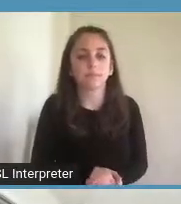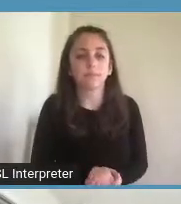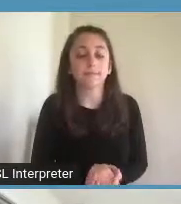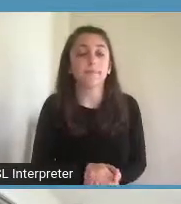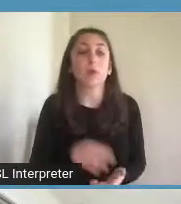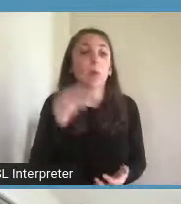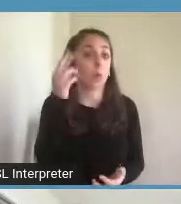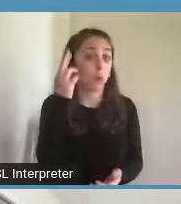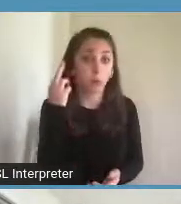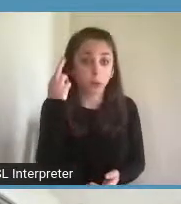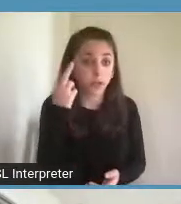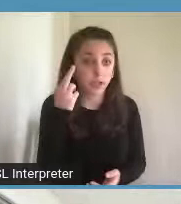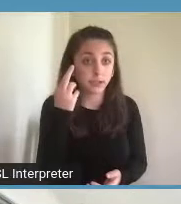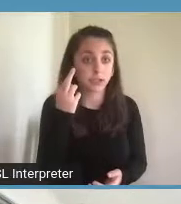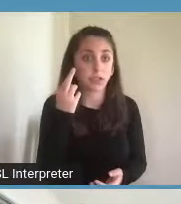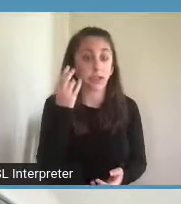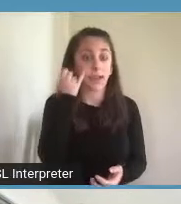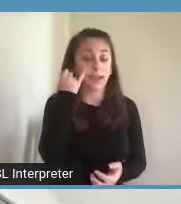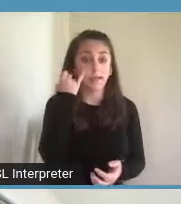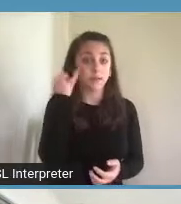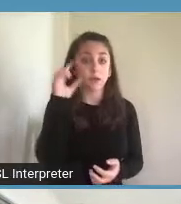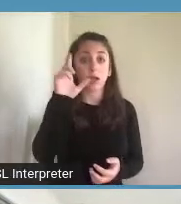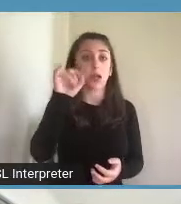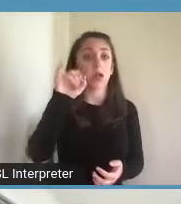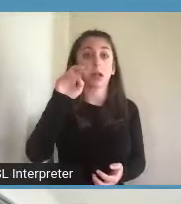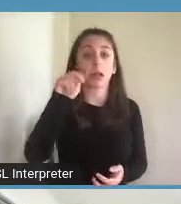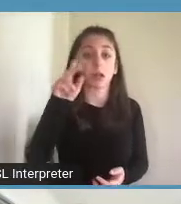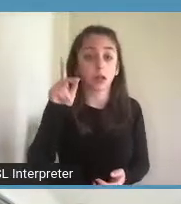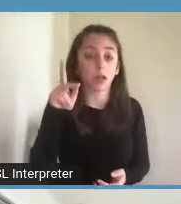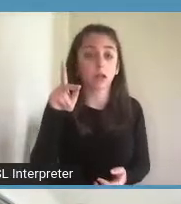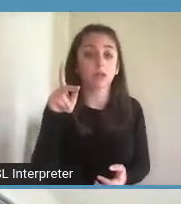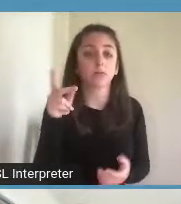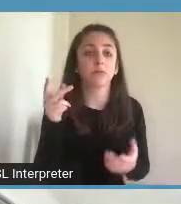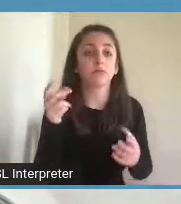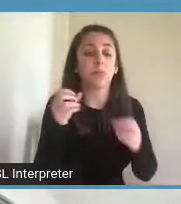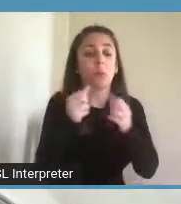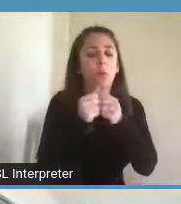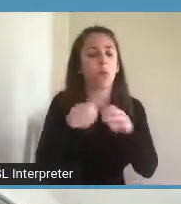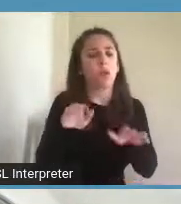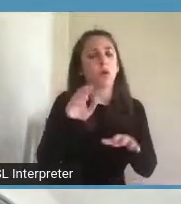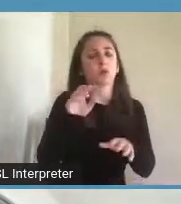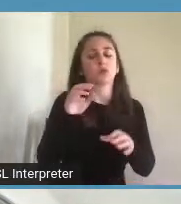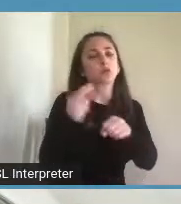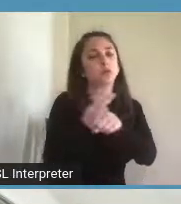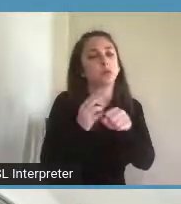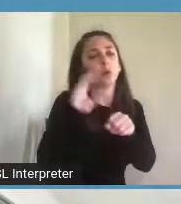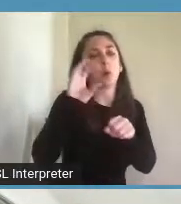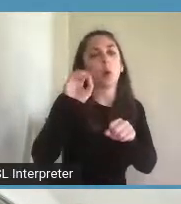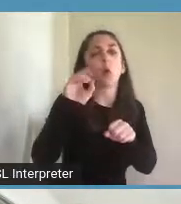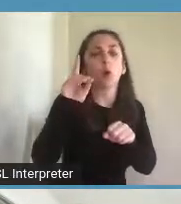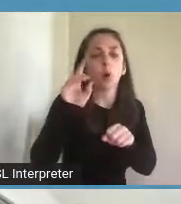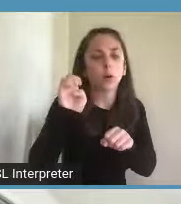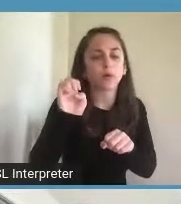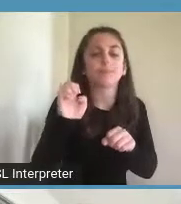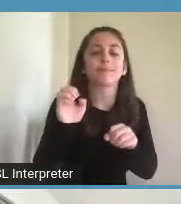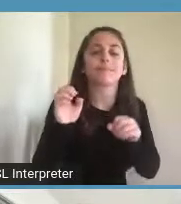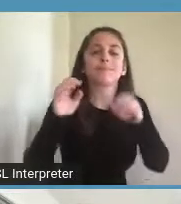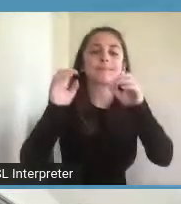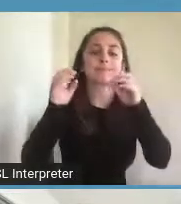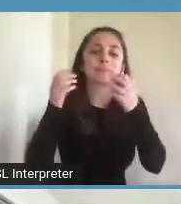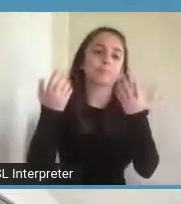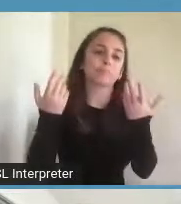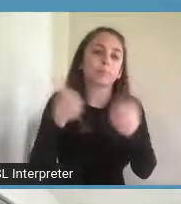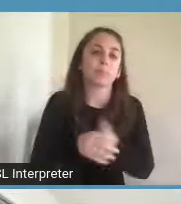using redirects or link shorteners without using a UTM code, those folks are, the refer is going to get broken. And they